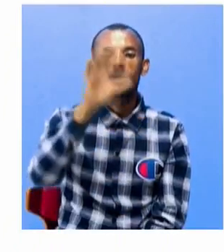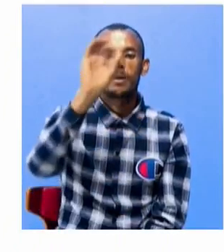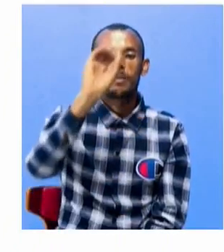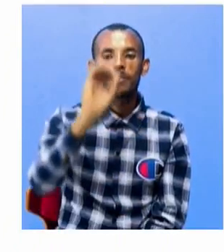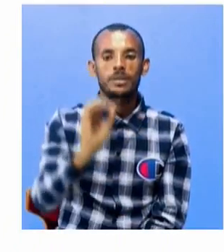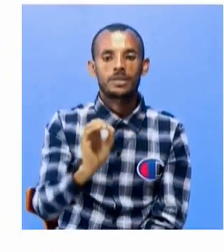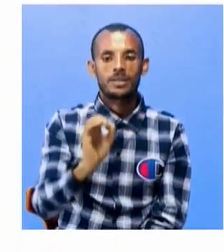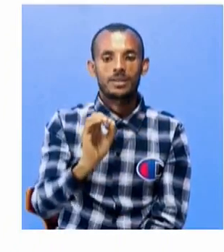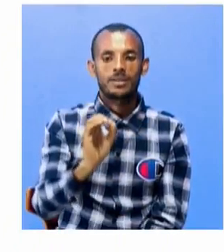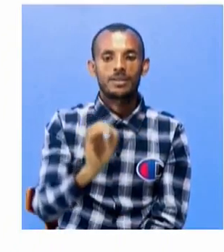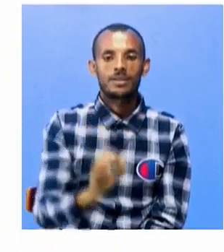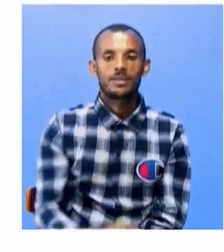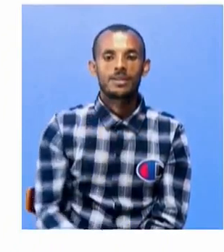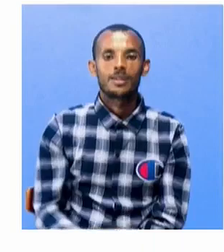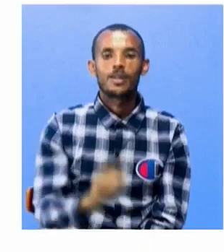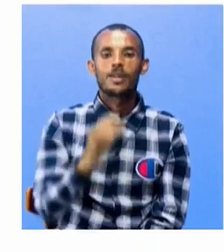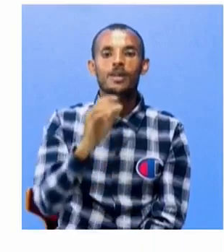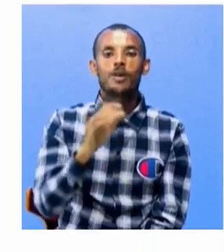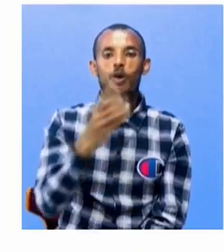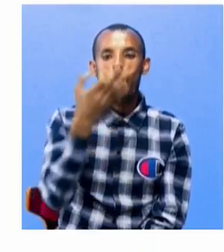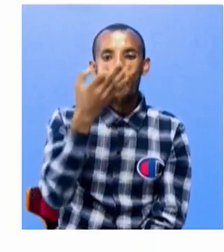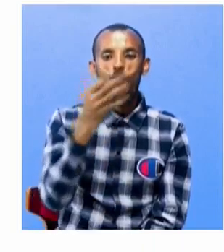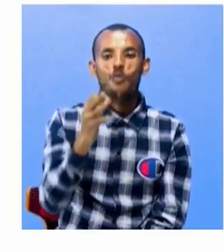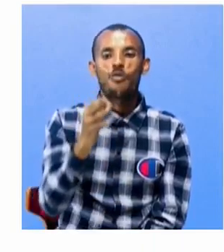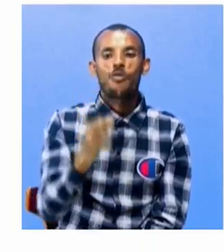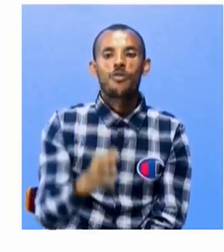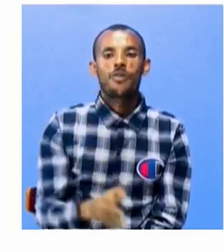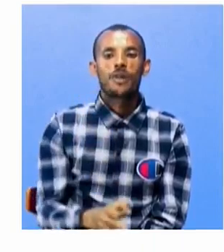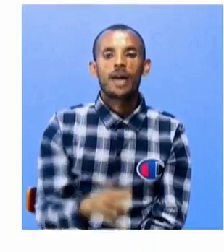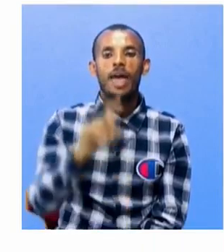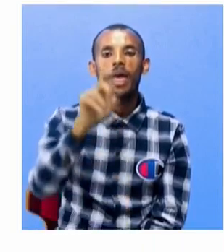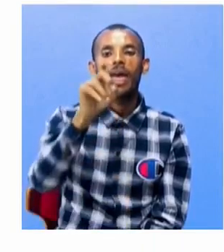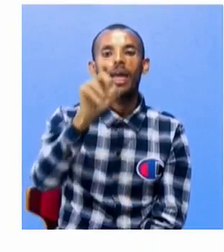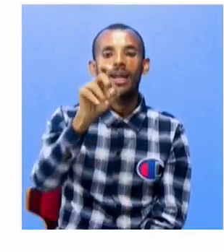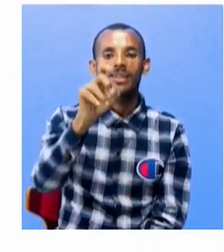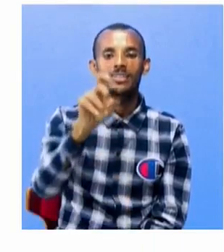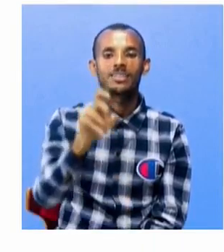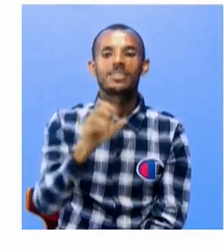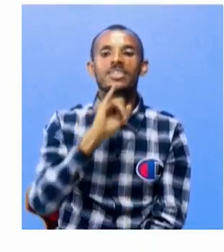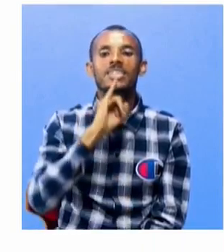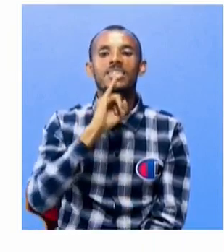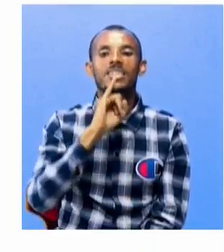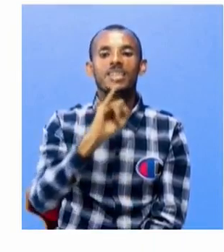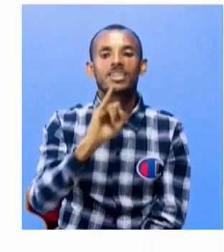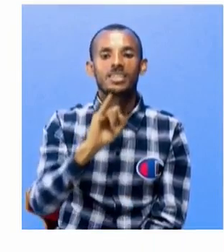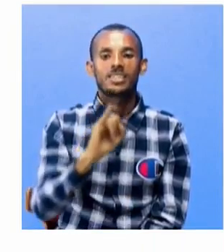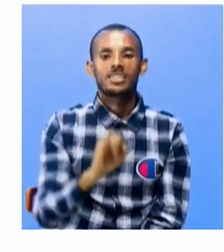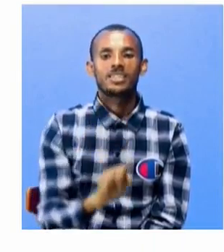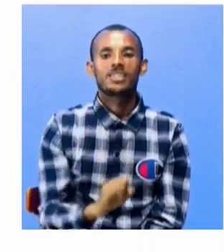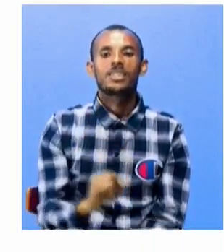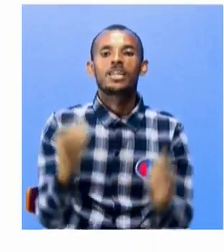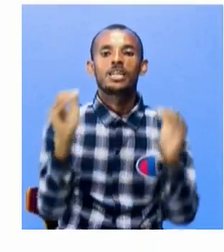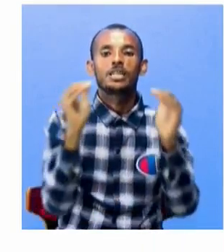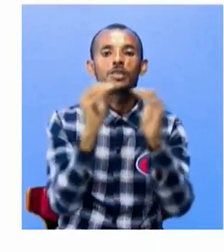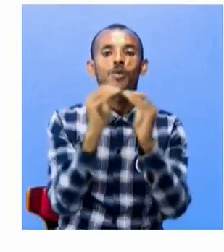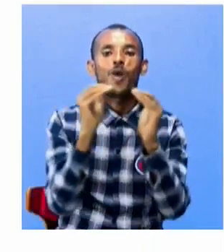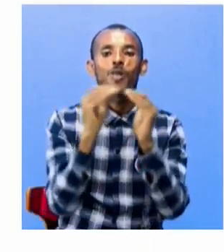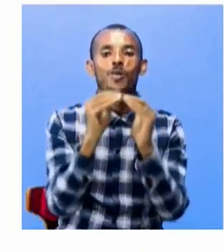5% of x is